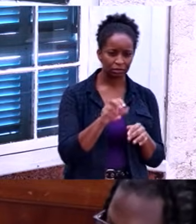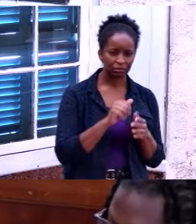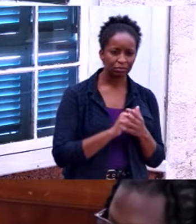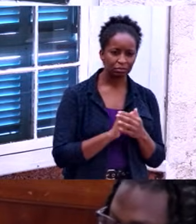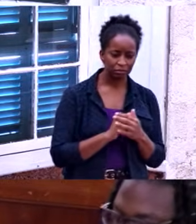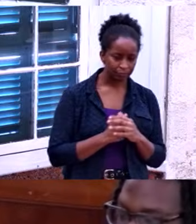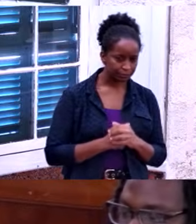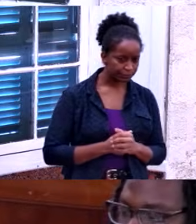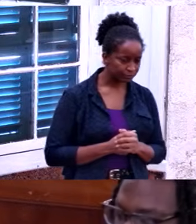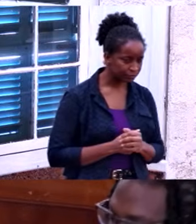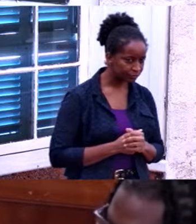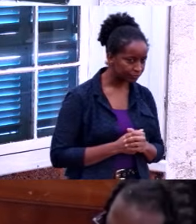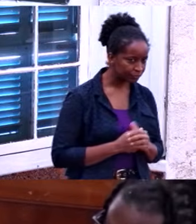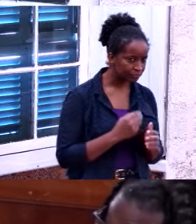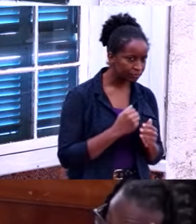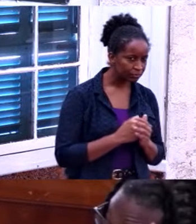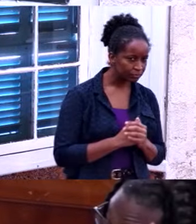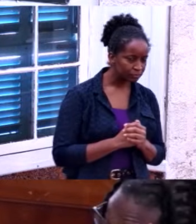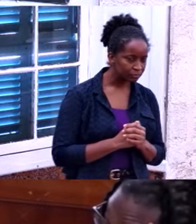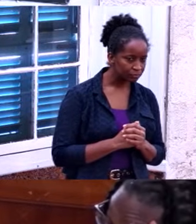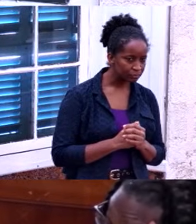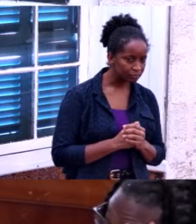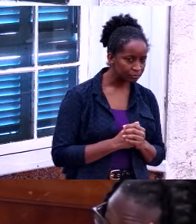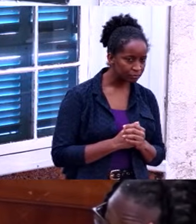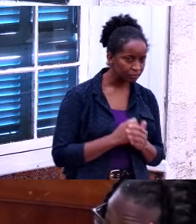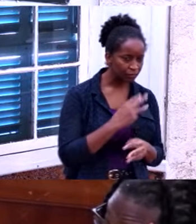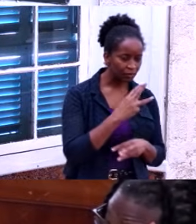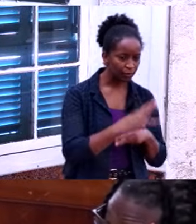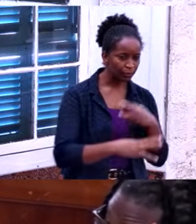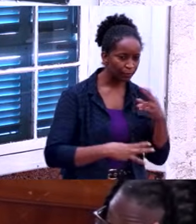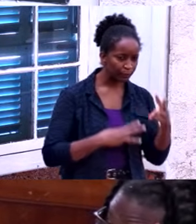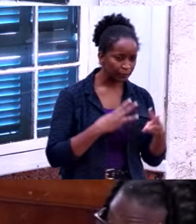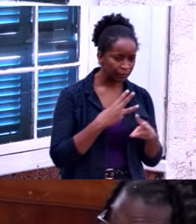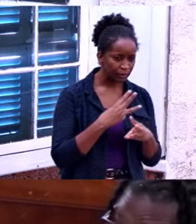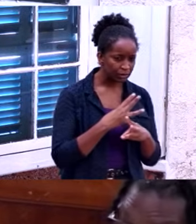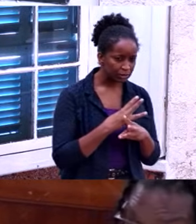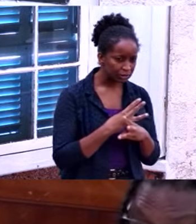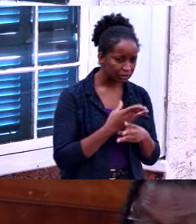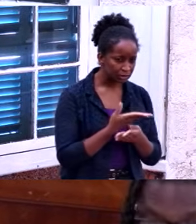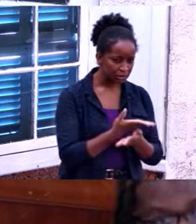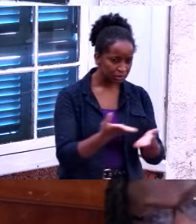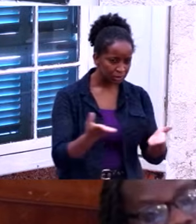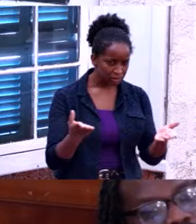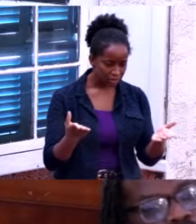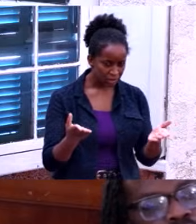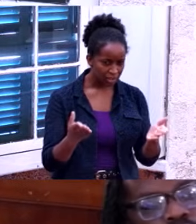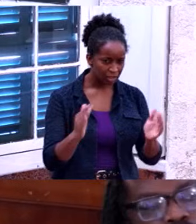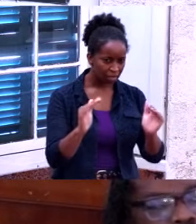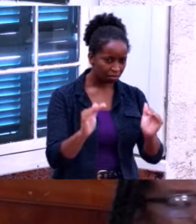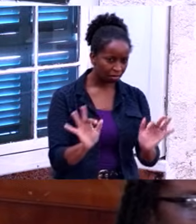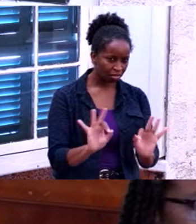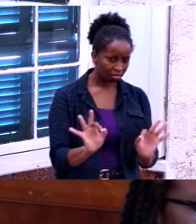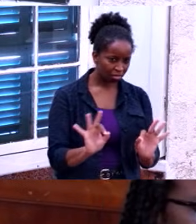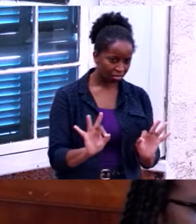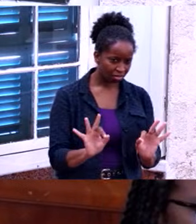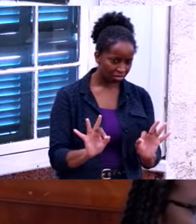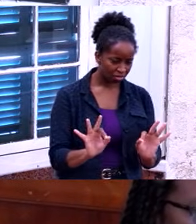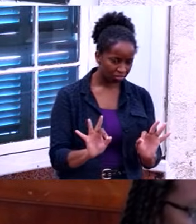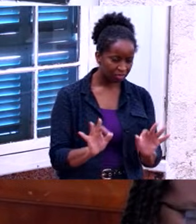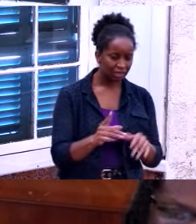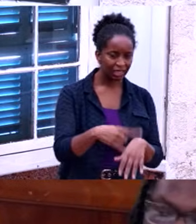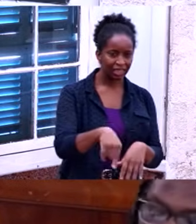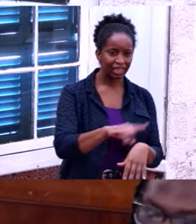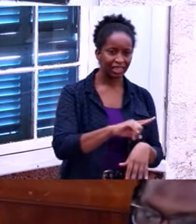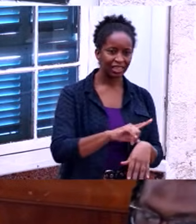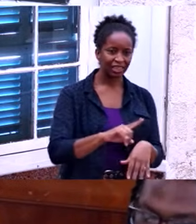is, and men who are nothing, and who allow themselves to be nothing, have no place in it.